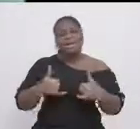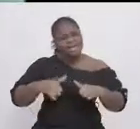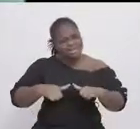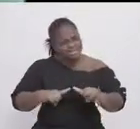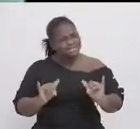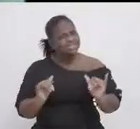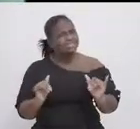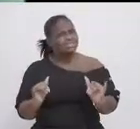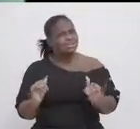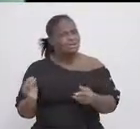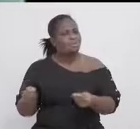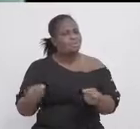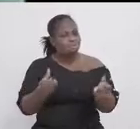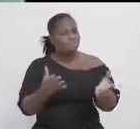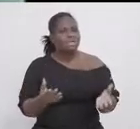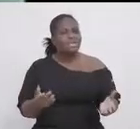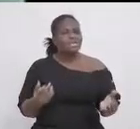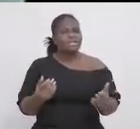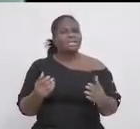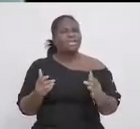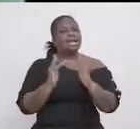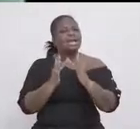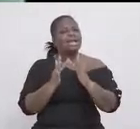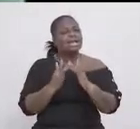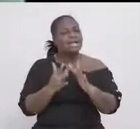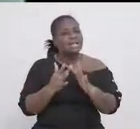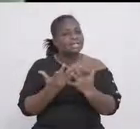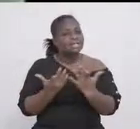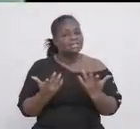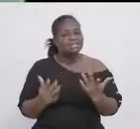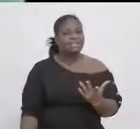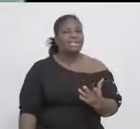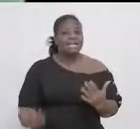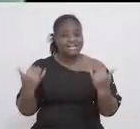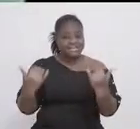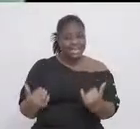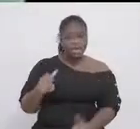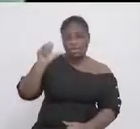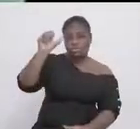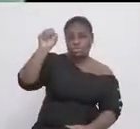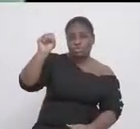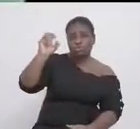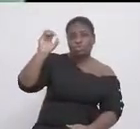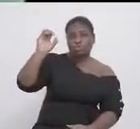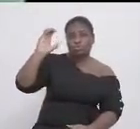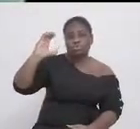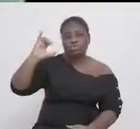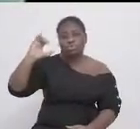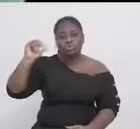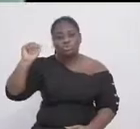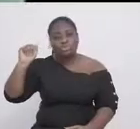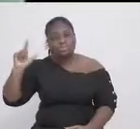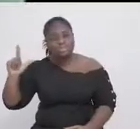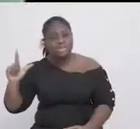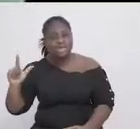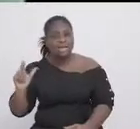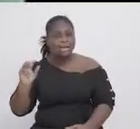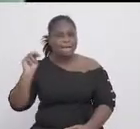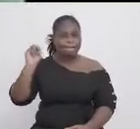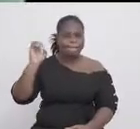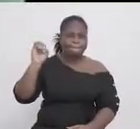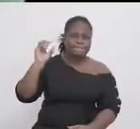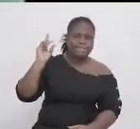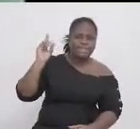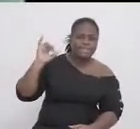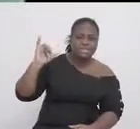now providing access to internet. And now that now social media is big, now we are concerned, what are our kids watching? Like the last time